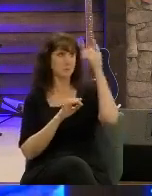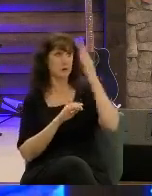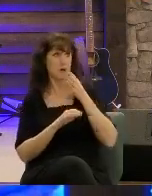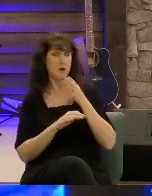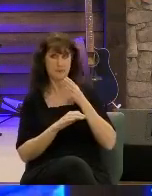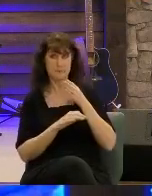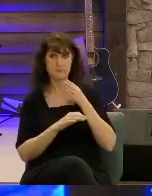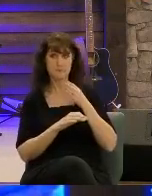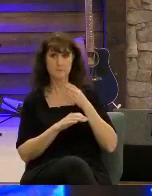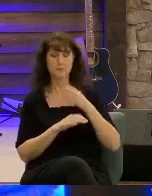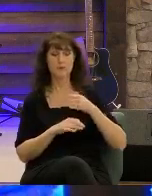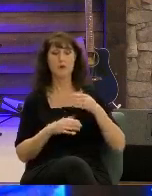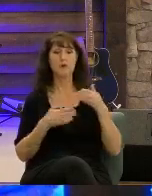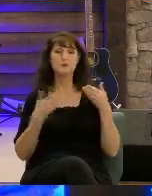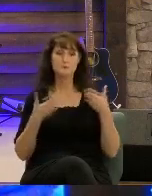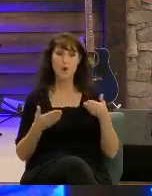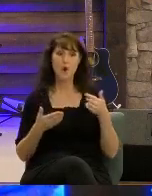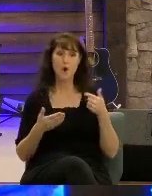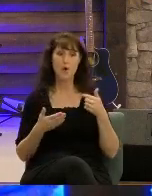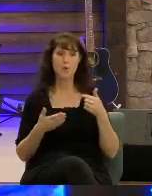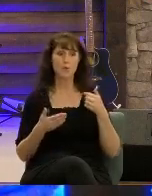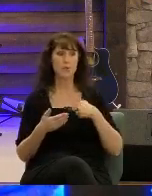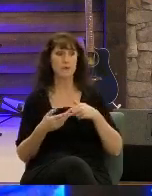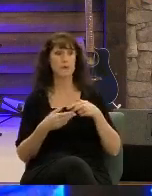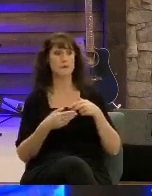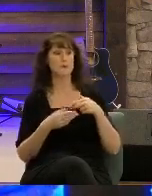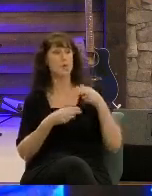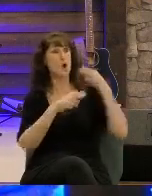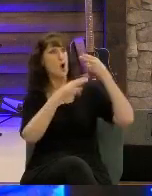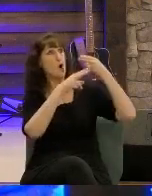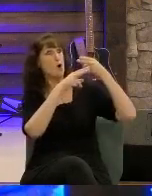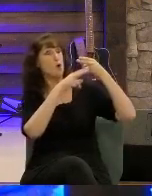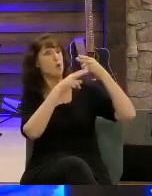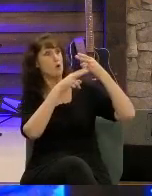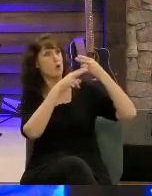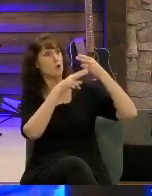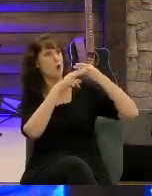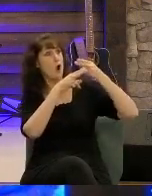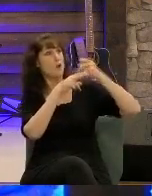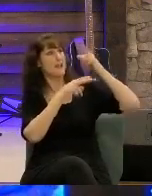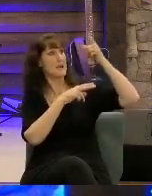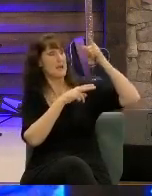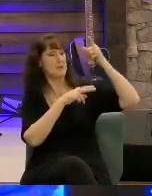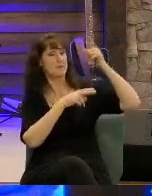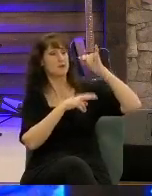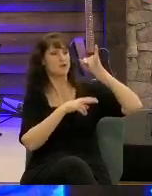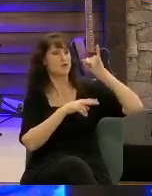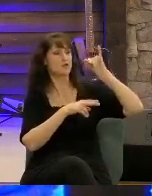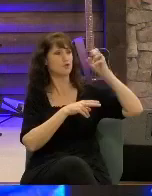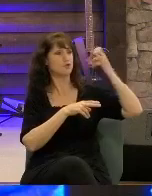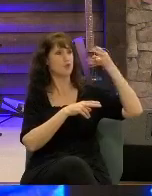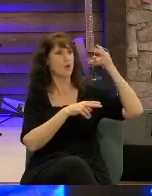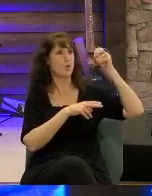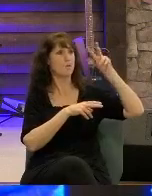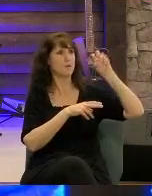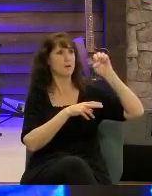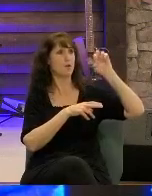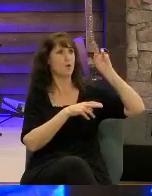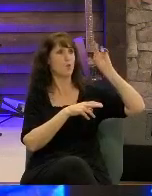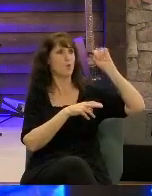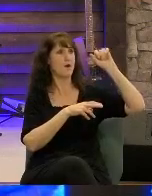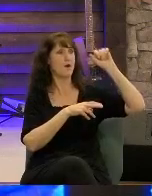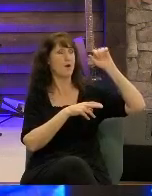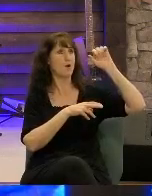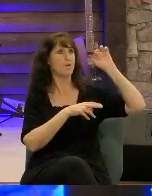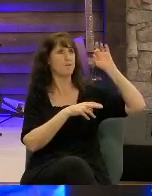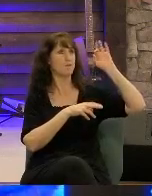right? And so when we call him Jehovah Rapha, our healer, okay, that's important. Yes, it is. It's important.